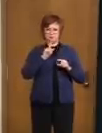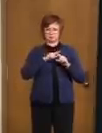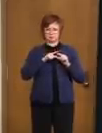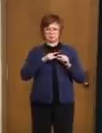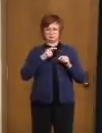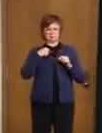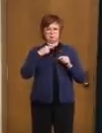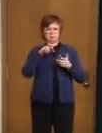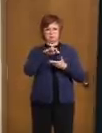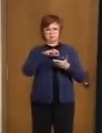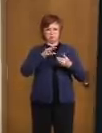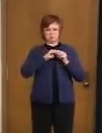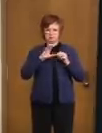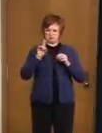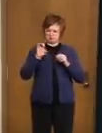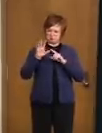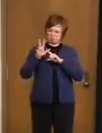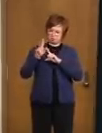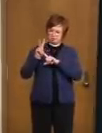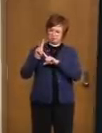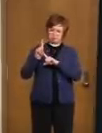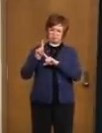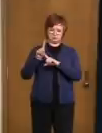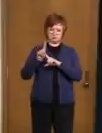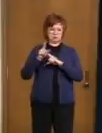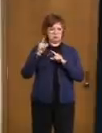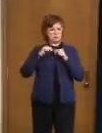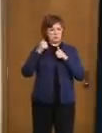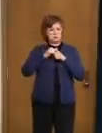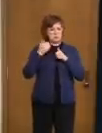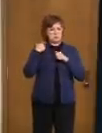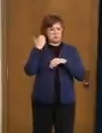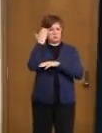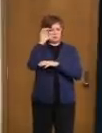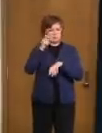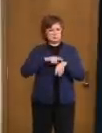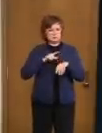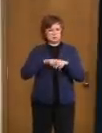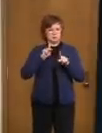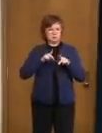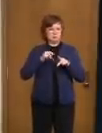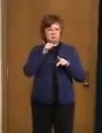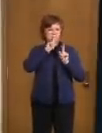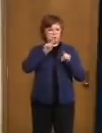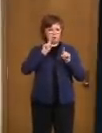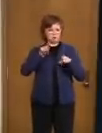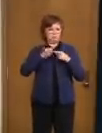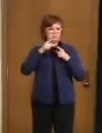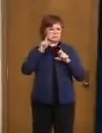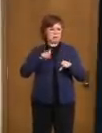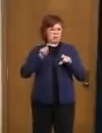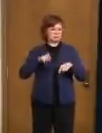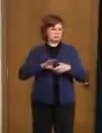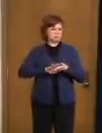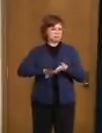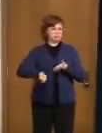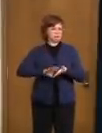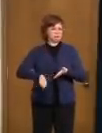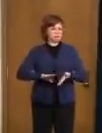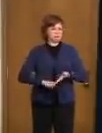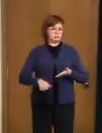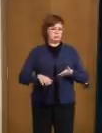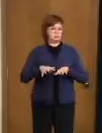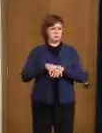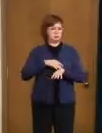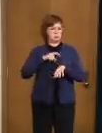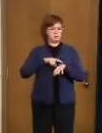low? So that could actually skew how effective these health measures were. So is there not a sense on your part that perhaps